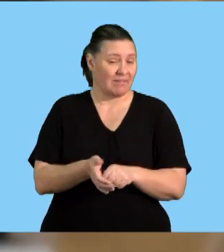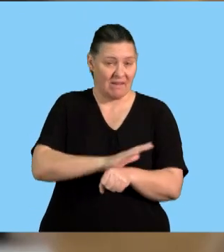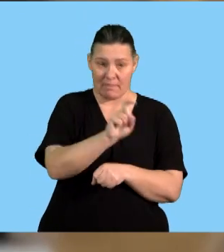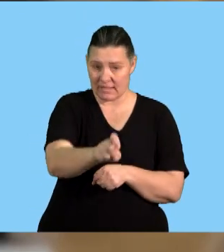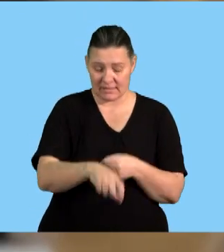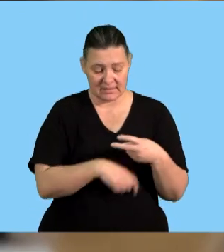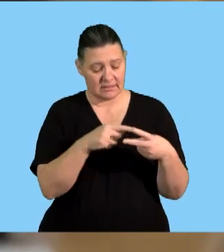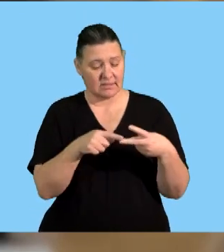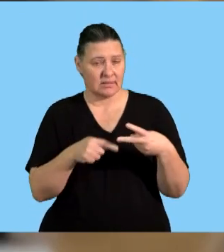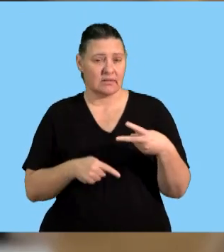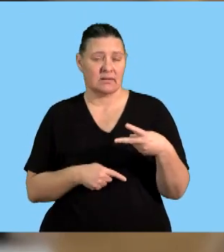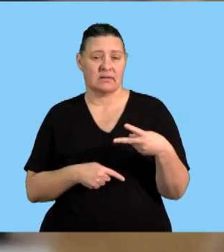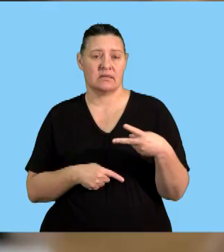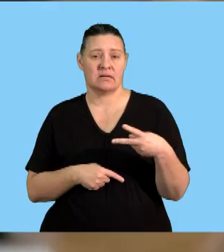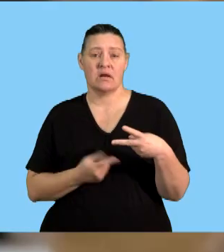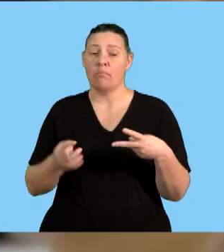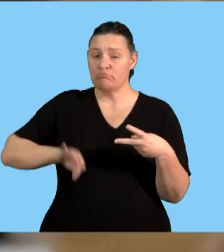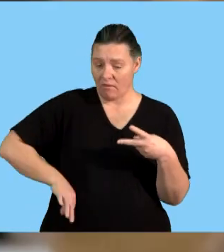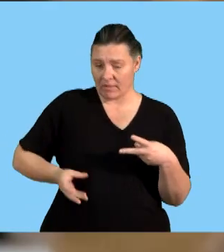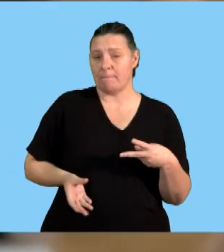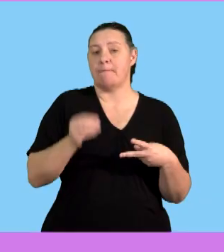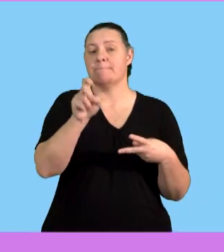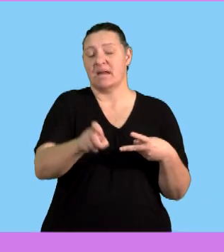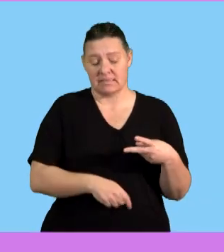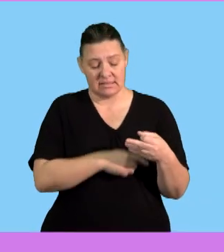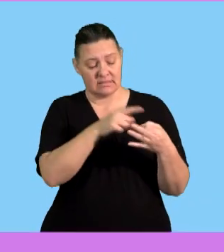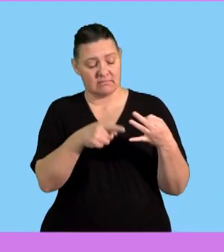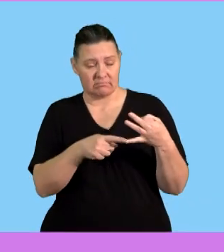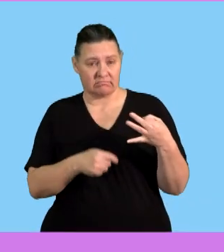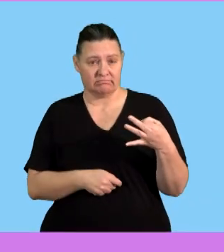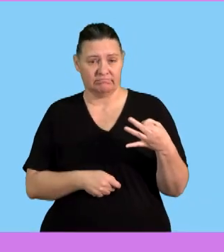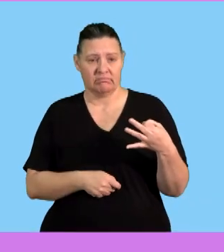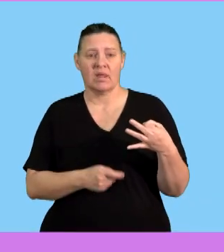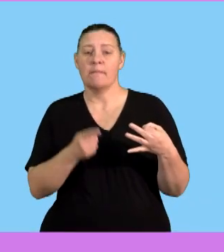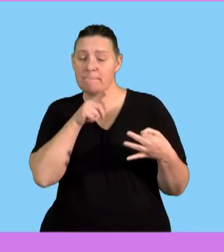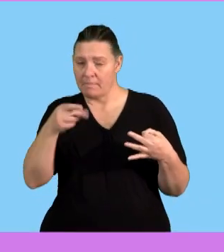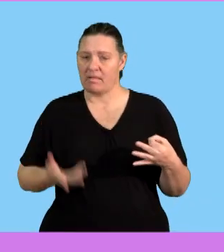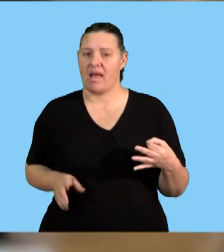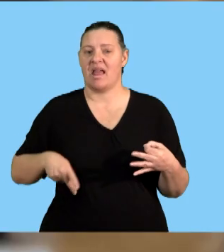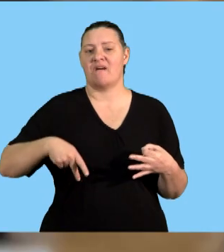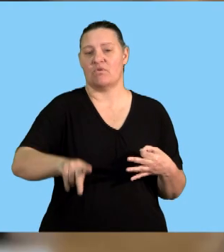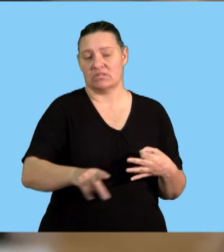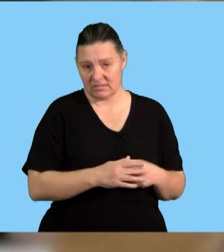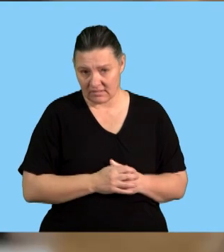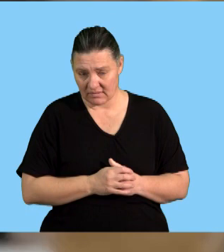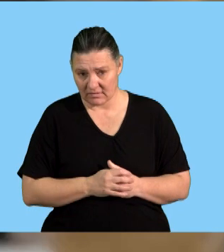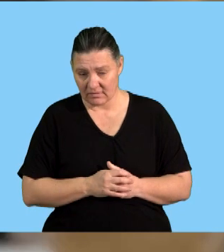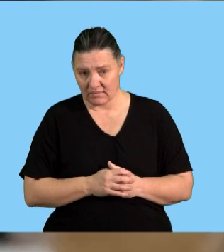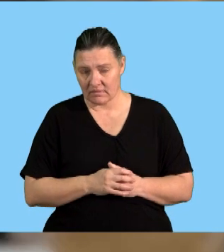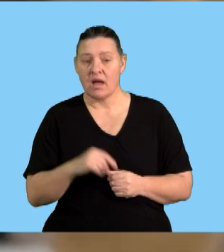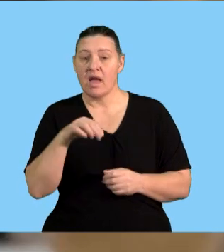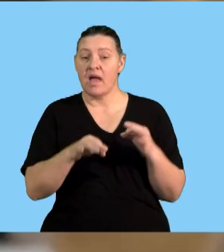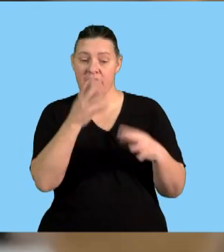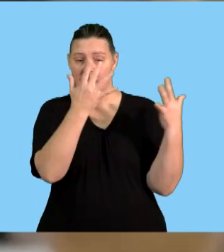covered. Number two, a profit must be made, and it must be affordable. Now remember, when